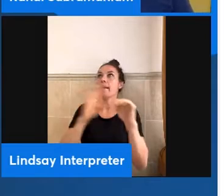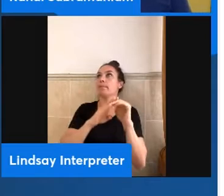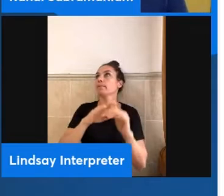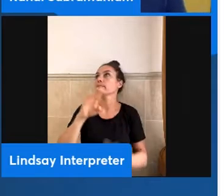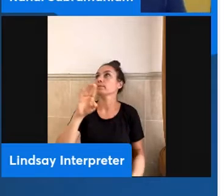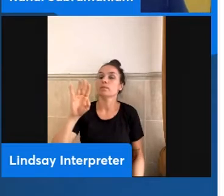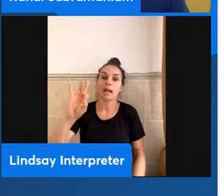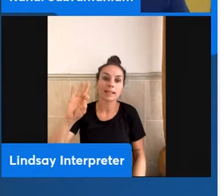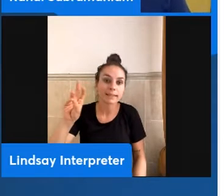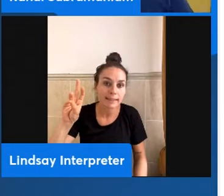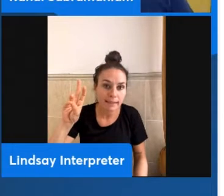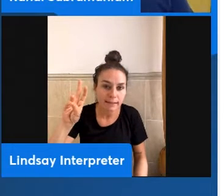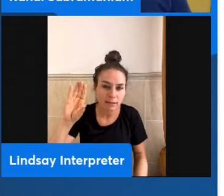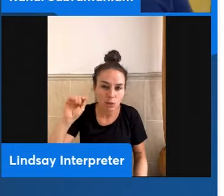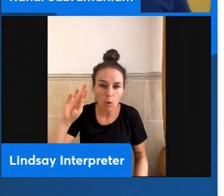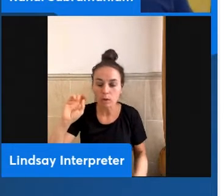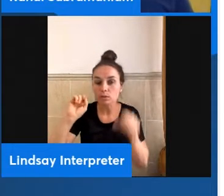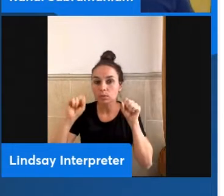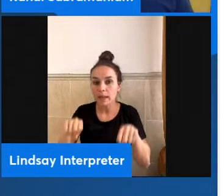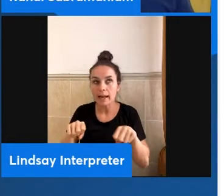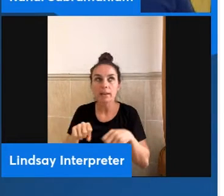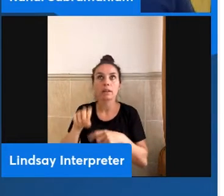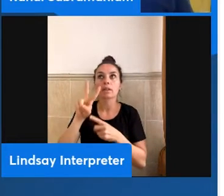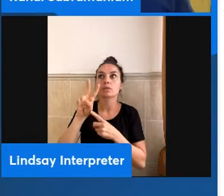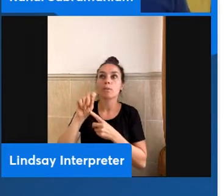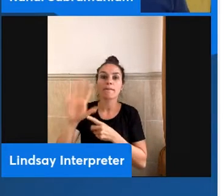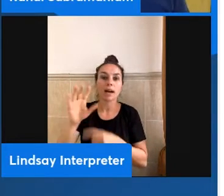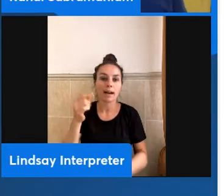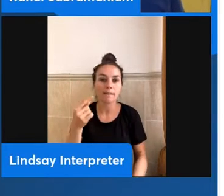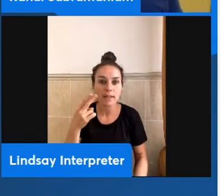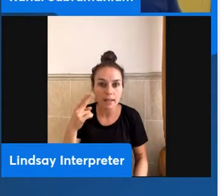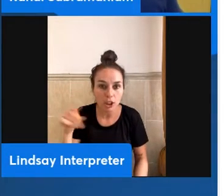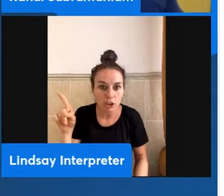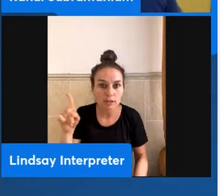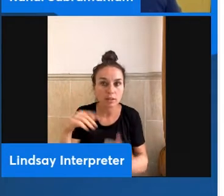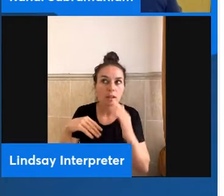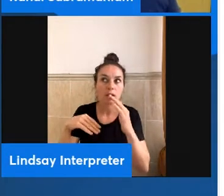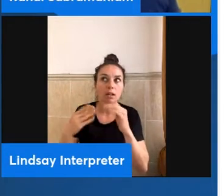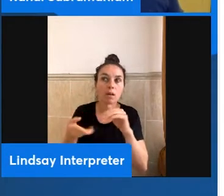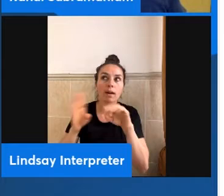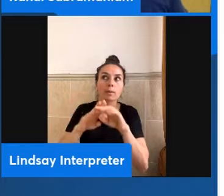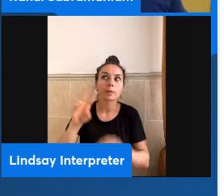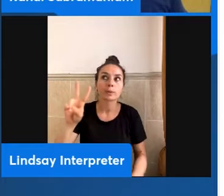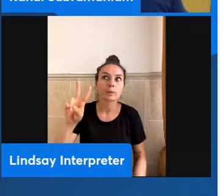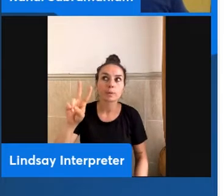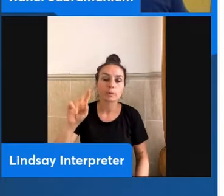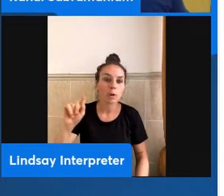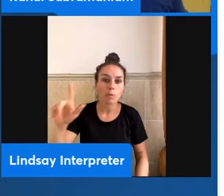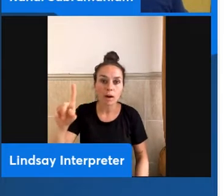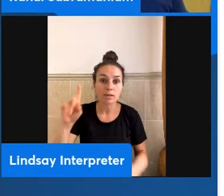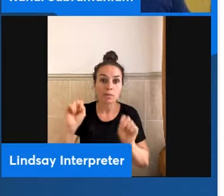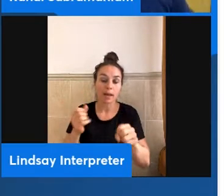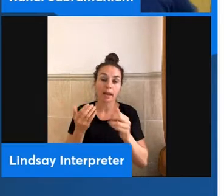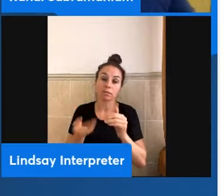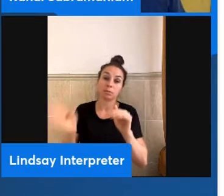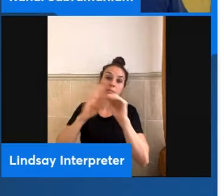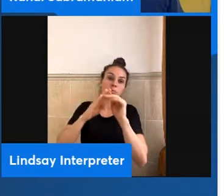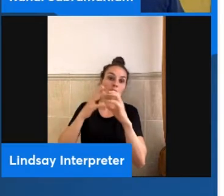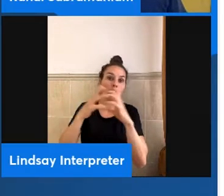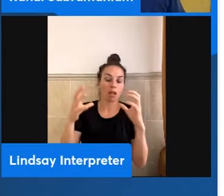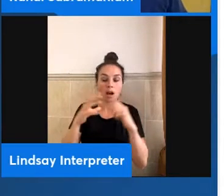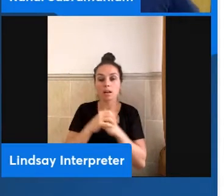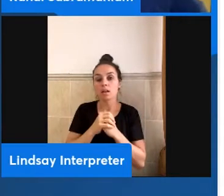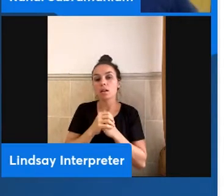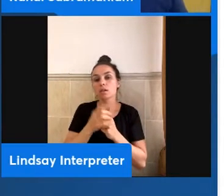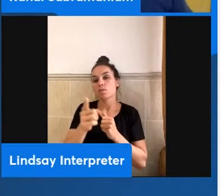architecture supports. You can go from 2.5 gigahertz on a core up to 3.1 and get a massive boost just out of that. You already